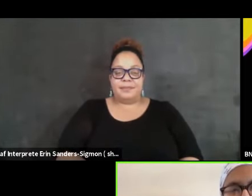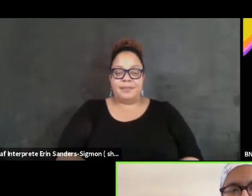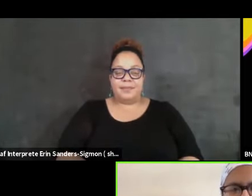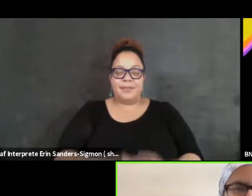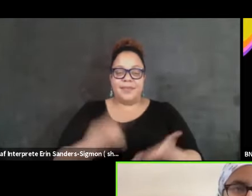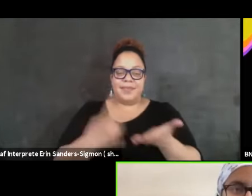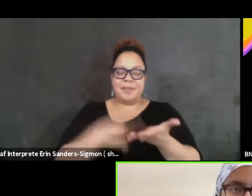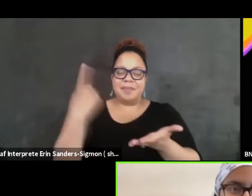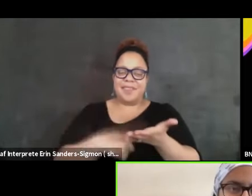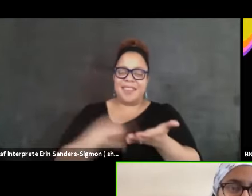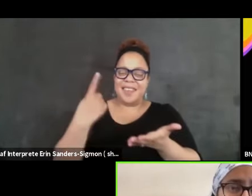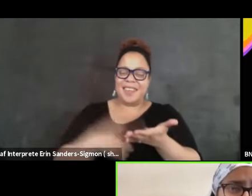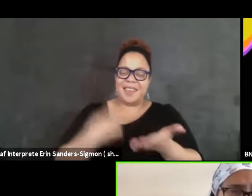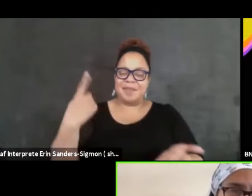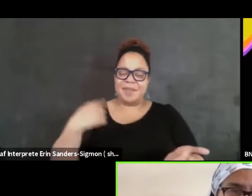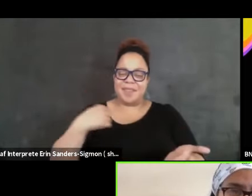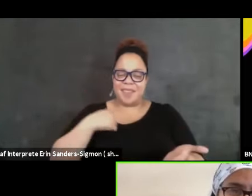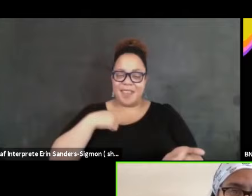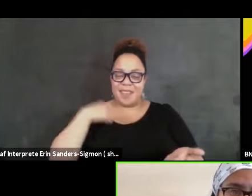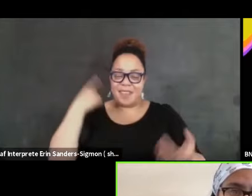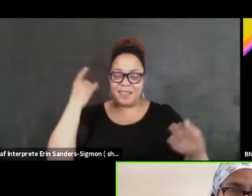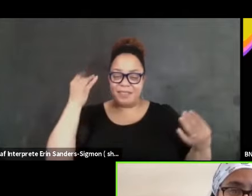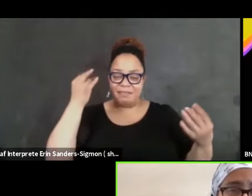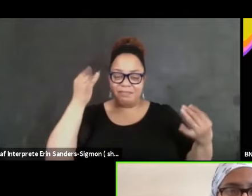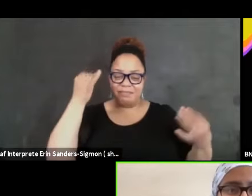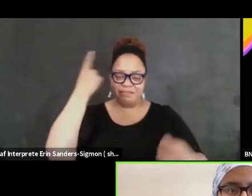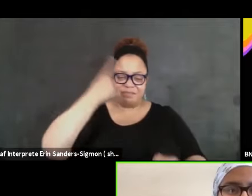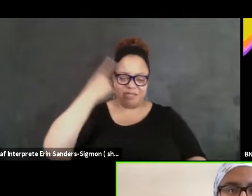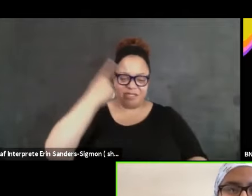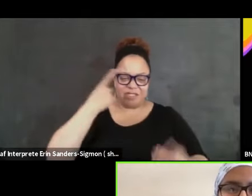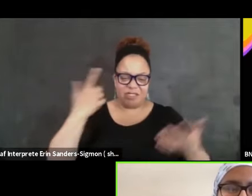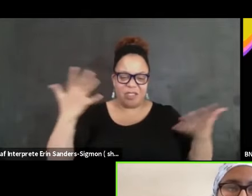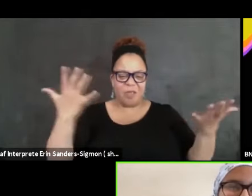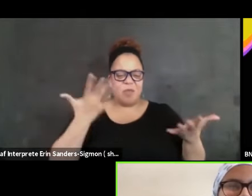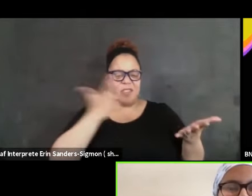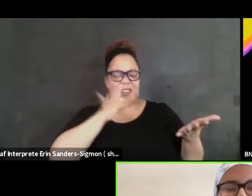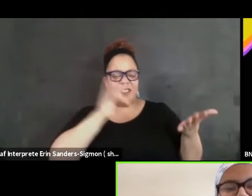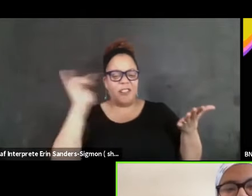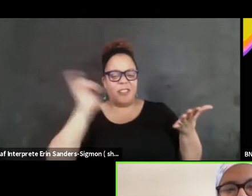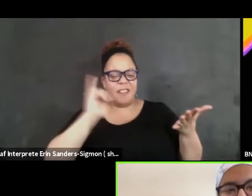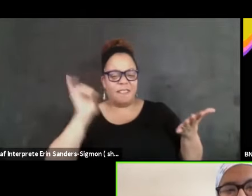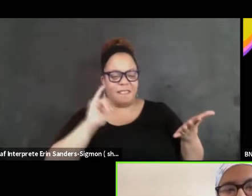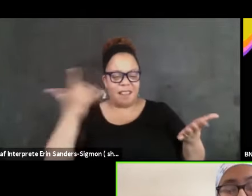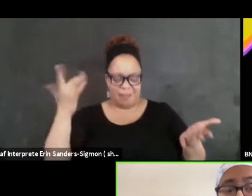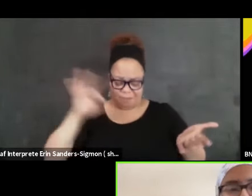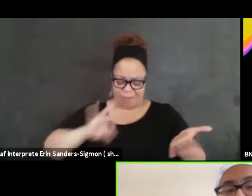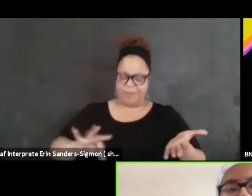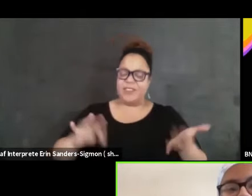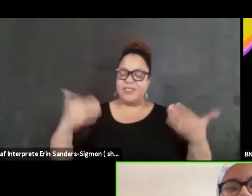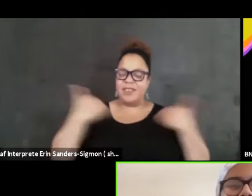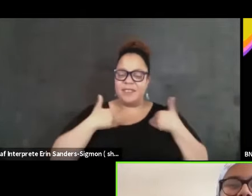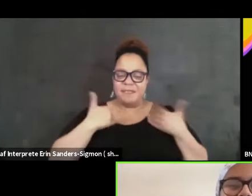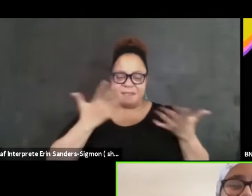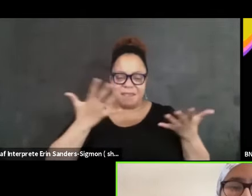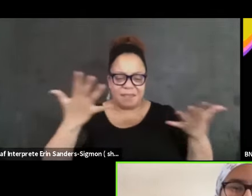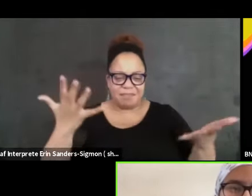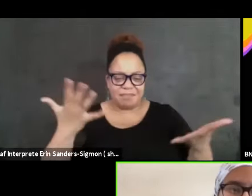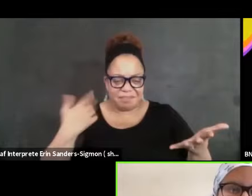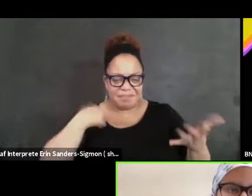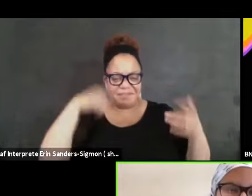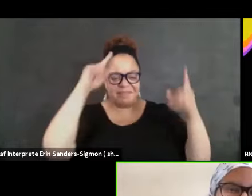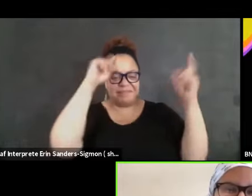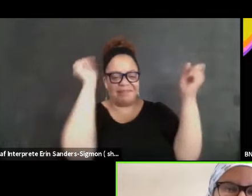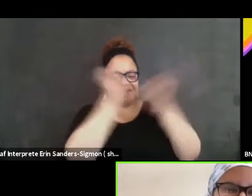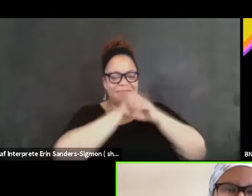Sometimes I wonder what it's like to be privileged. I imagine that I live in a big blue house and I walk into my house filled